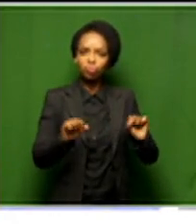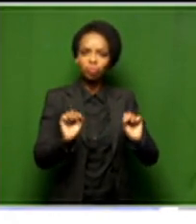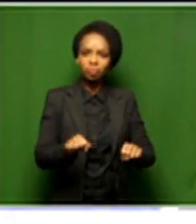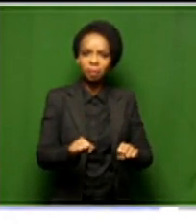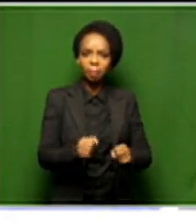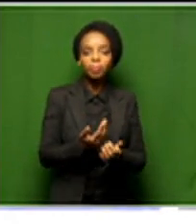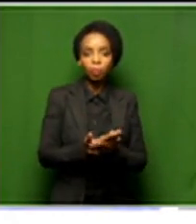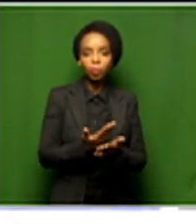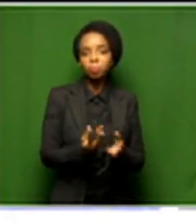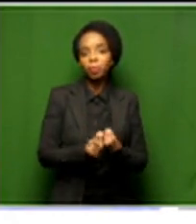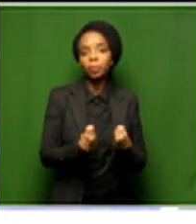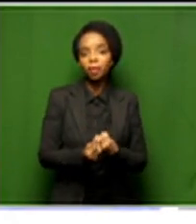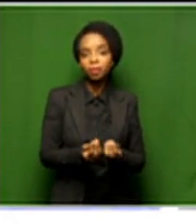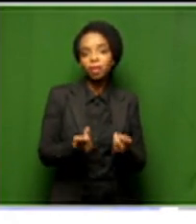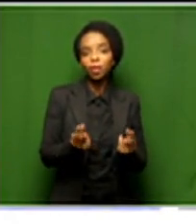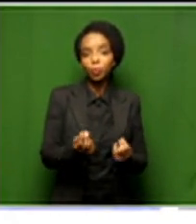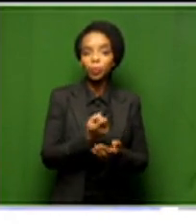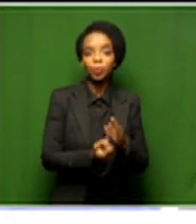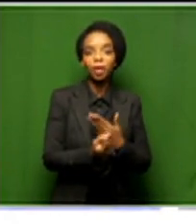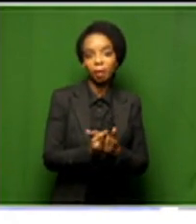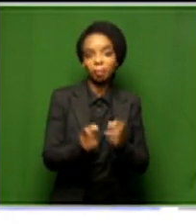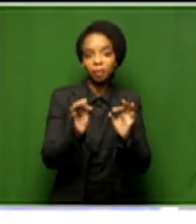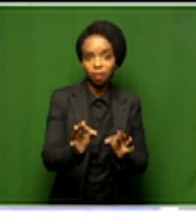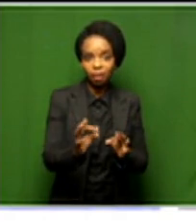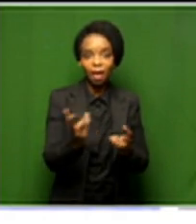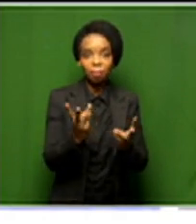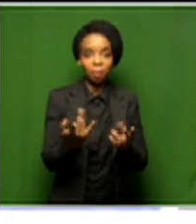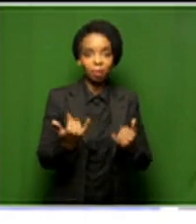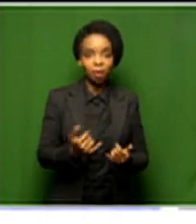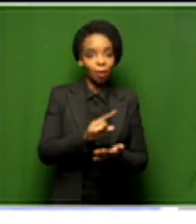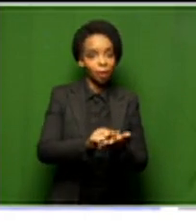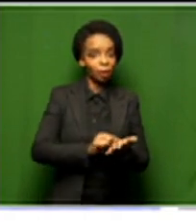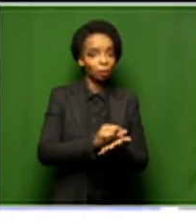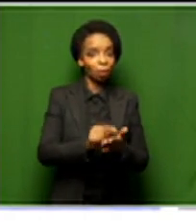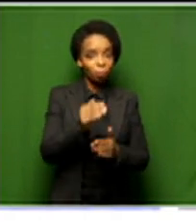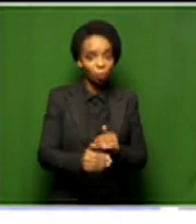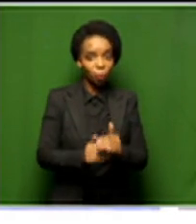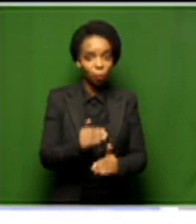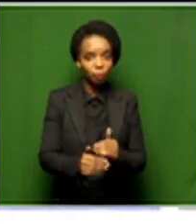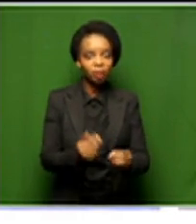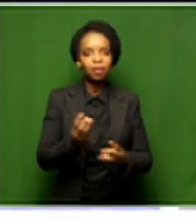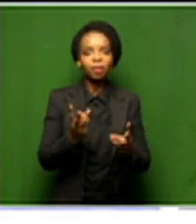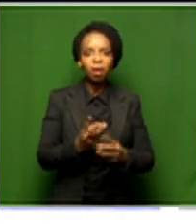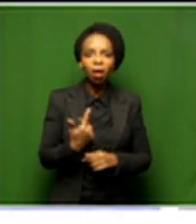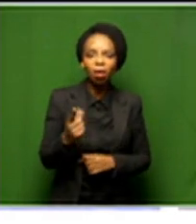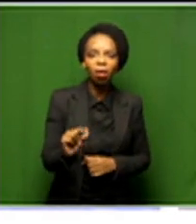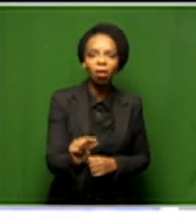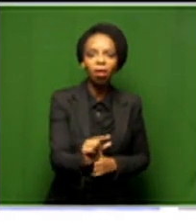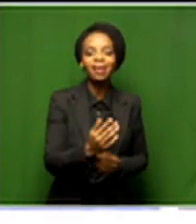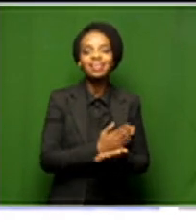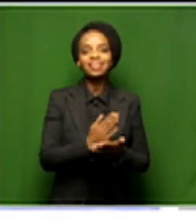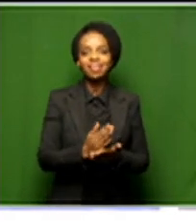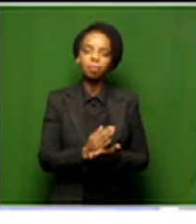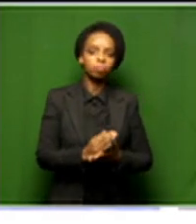of something new happening, people are drawn into the electoral process. Some of them are drawn to stop others whom